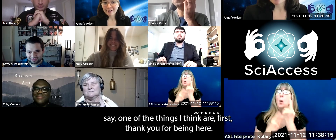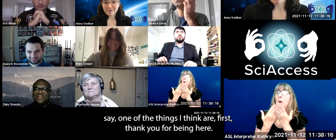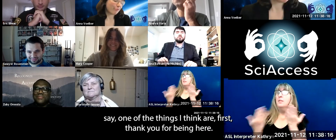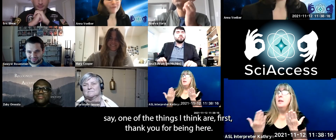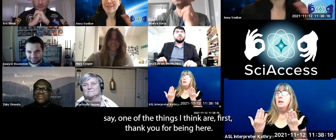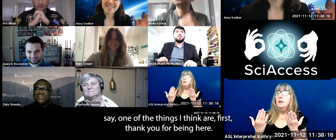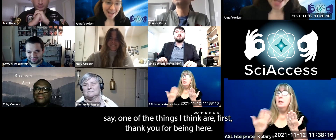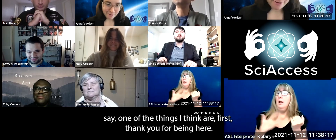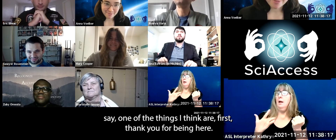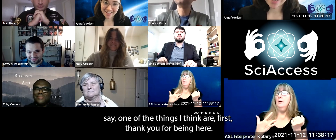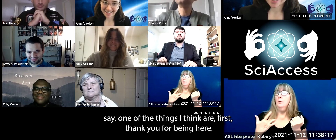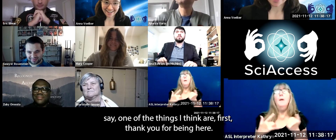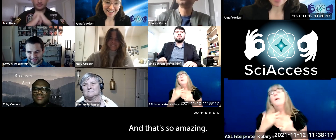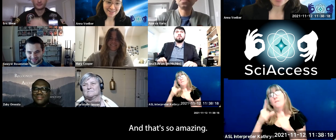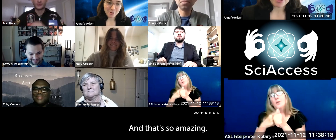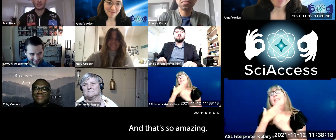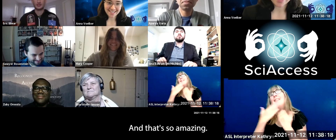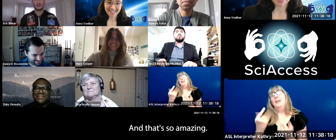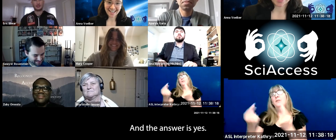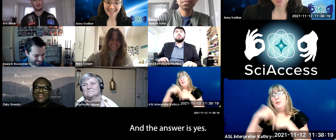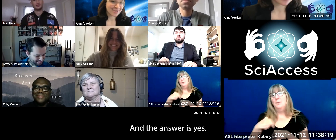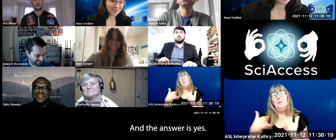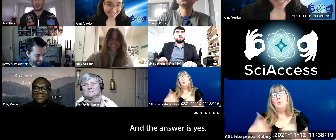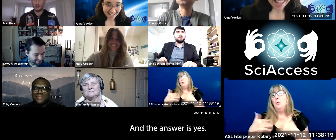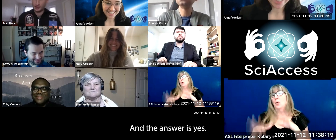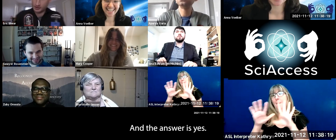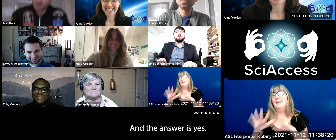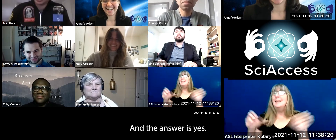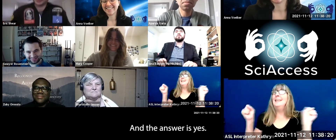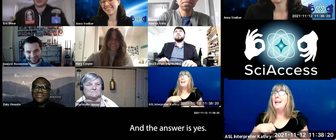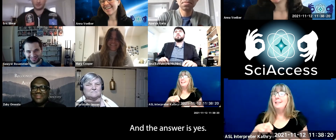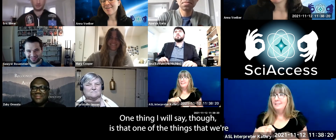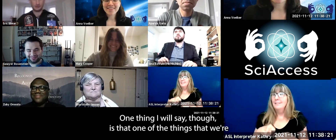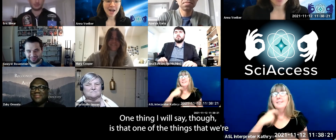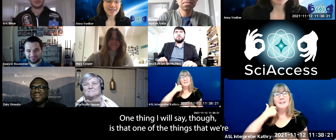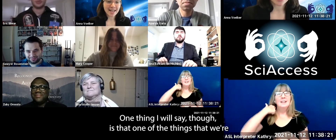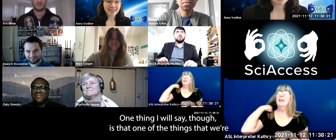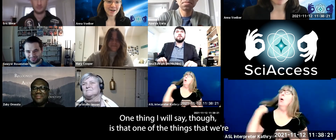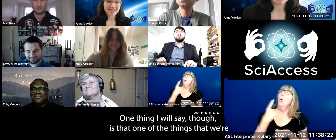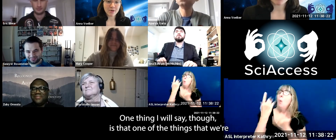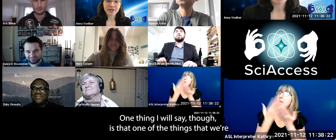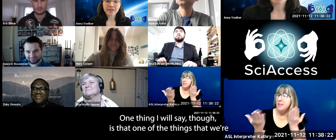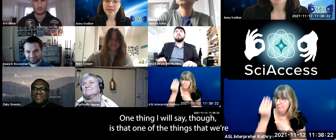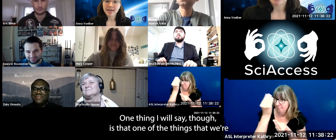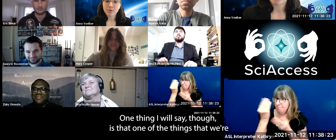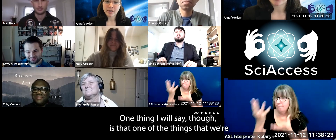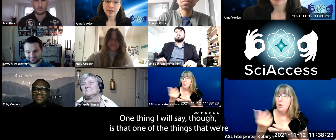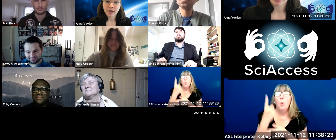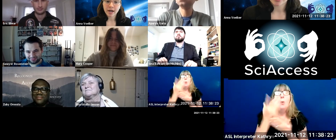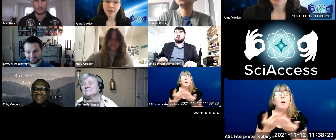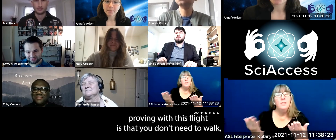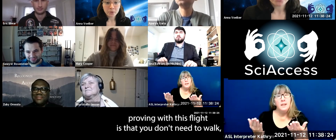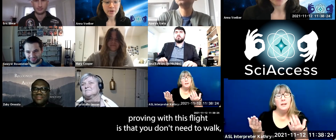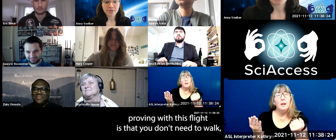are, first, thank you for being here. And that's so amazing. And the answer is yes. One thing I will say, though, is that one of the things that